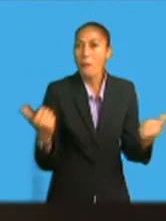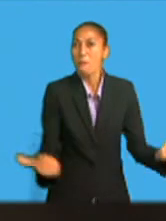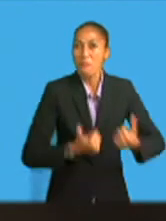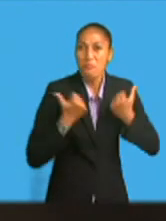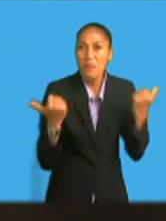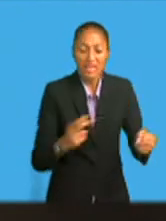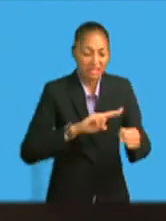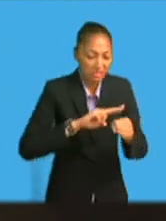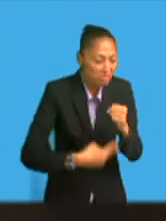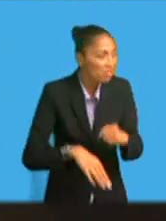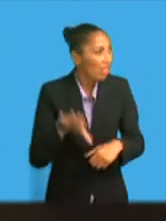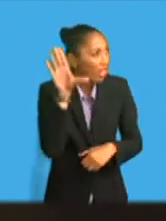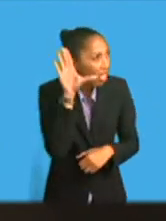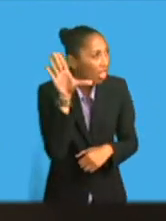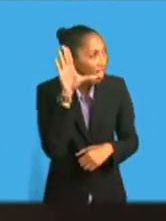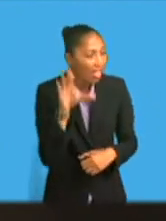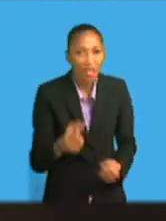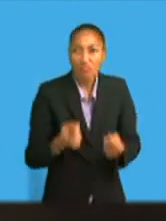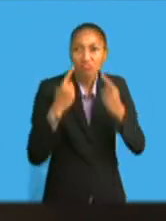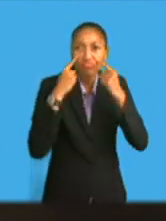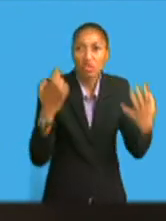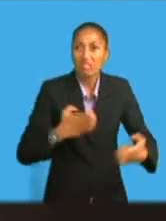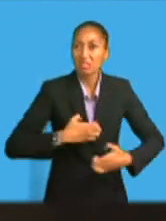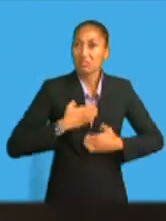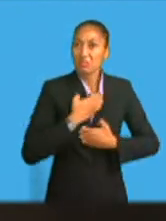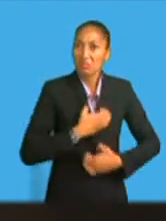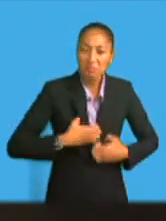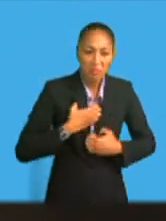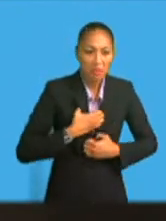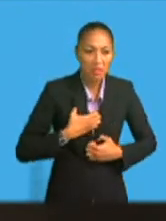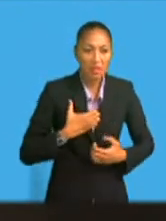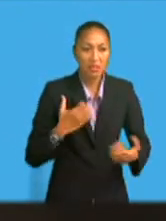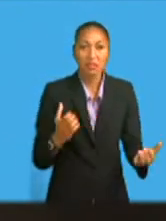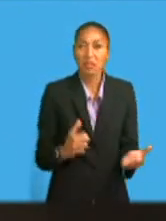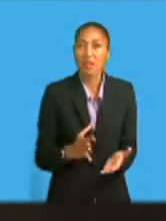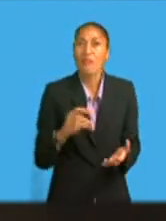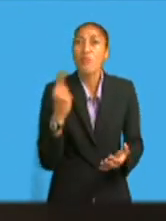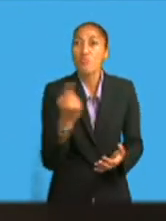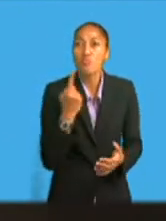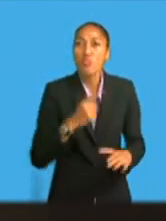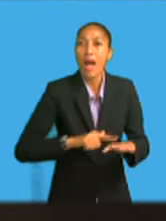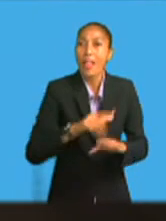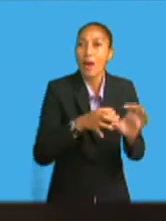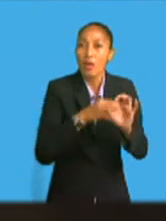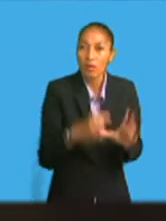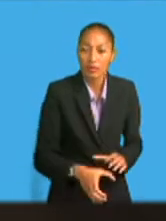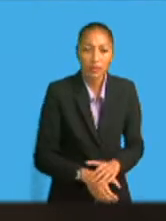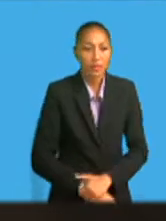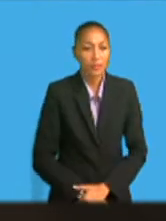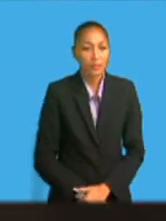media, showing emotions and joys of our landowners.